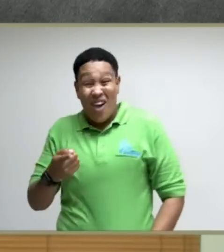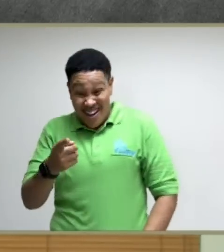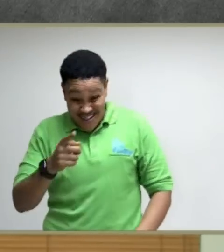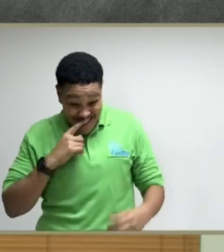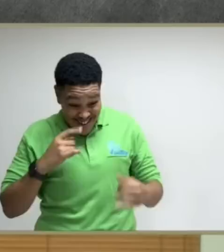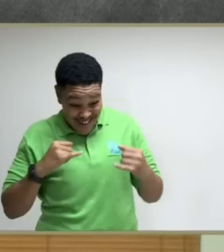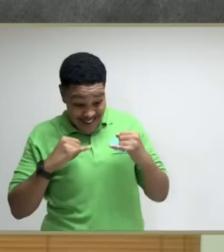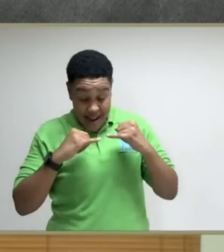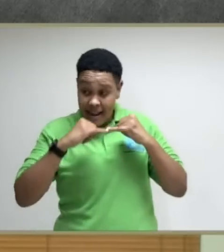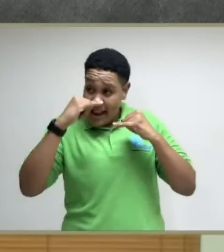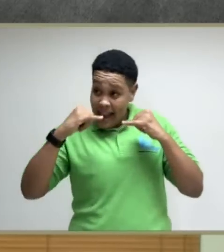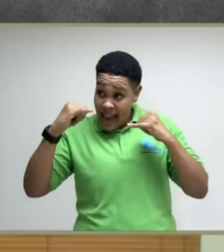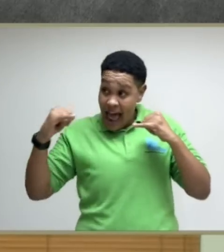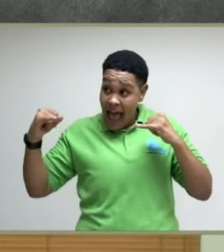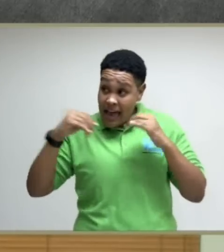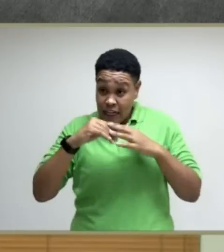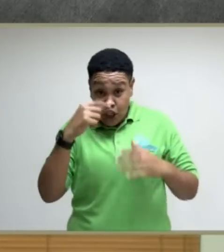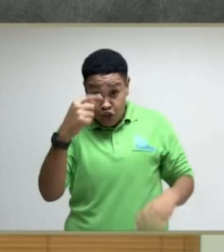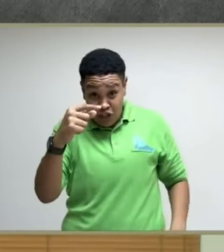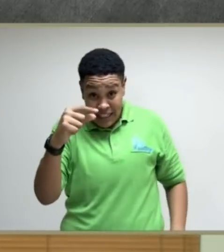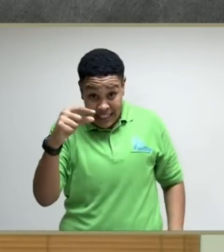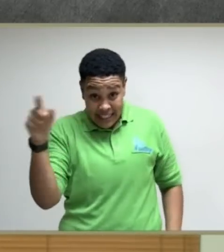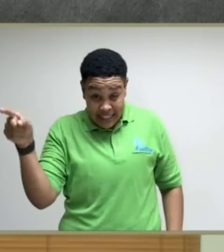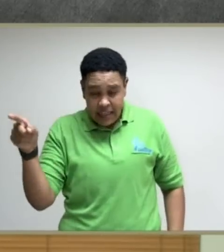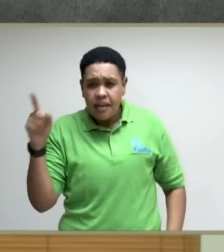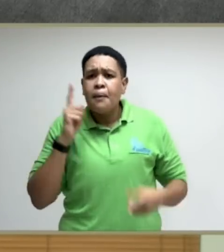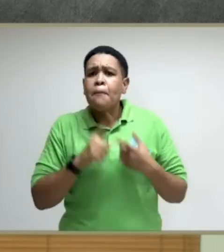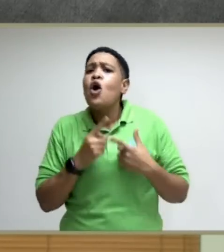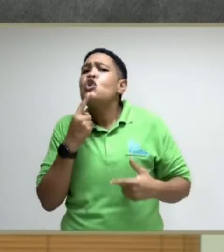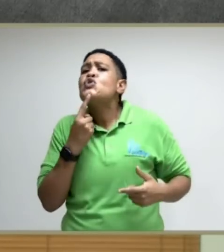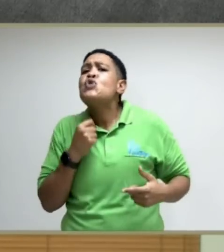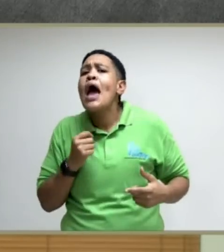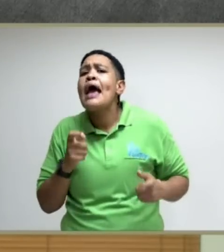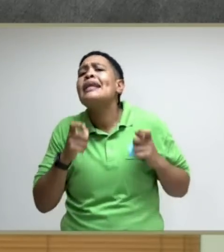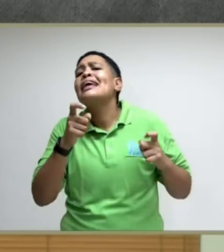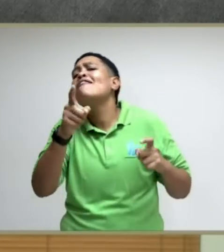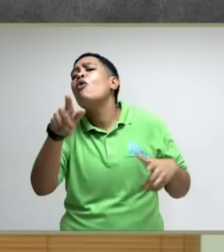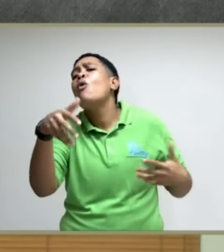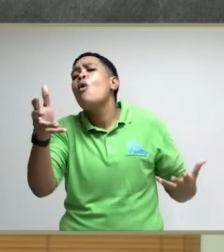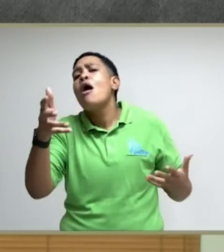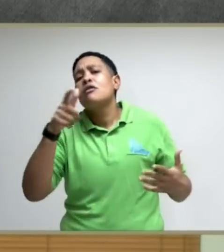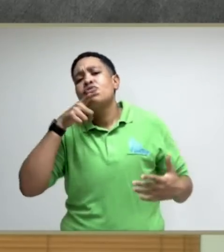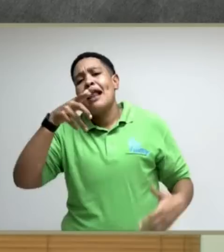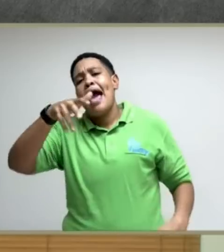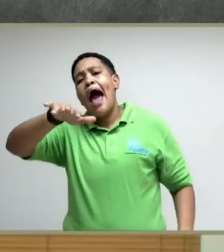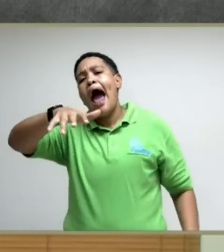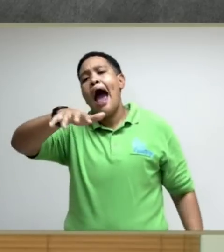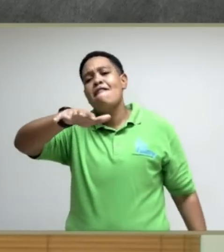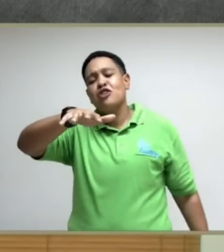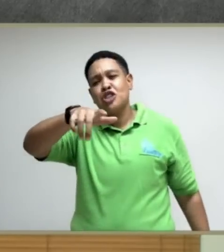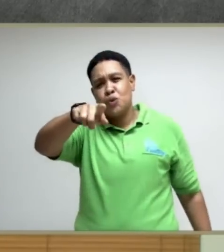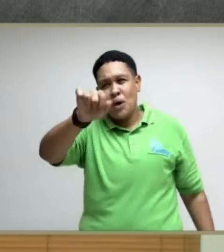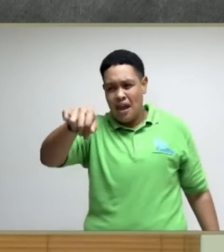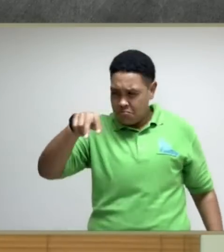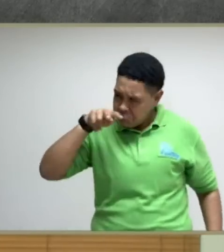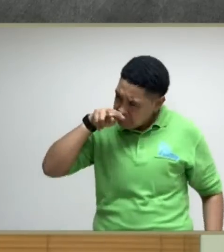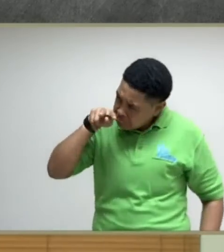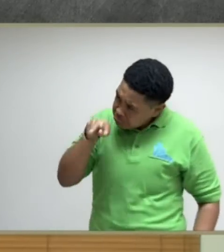that is in green and in red gives you the average, so you can